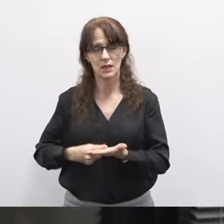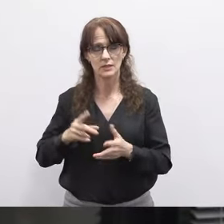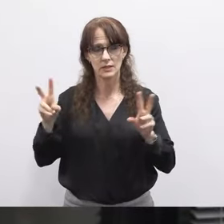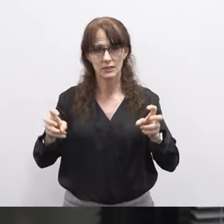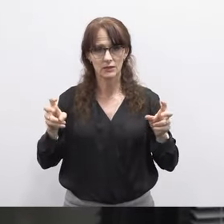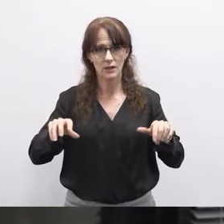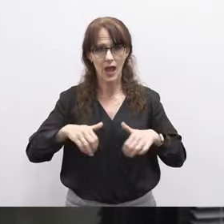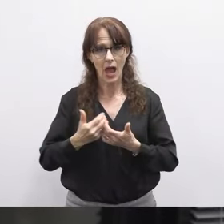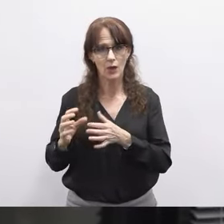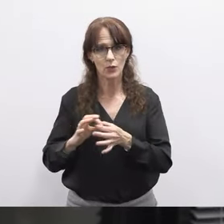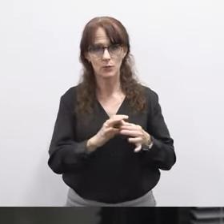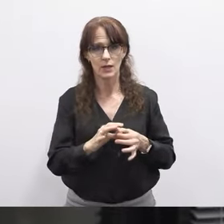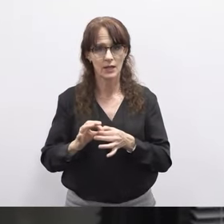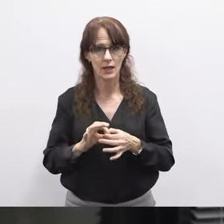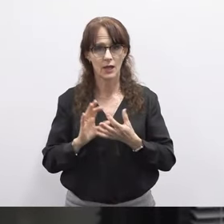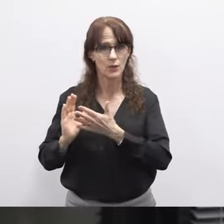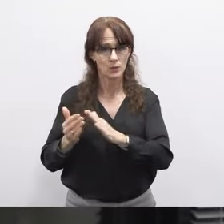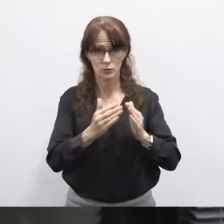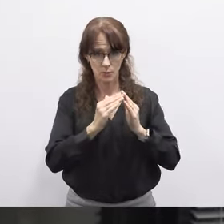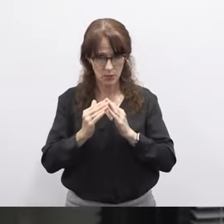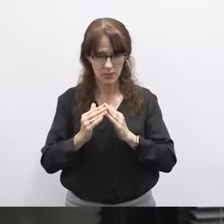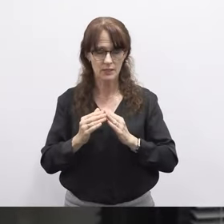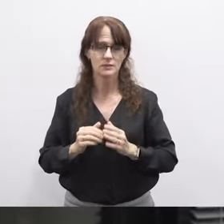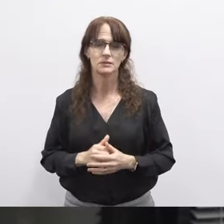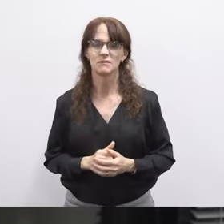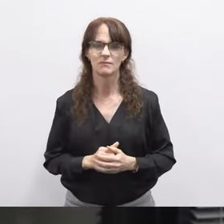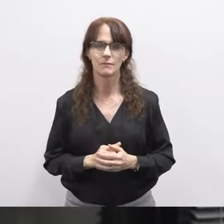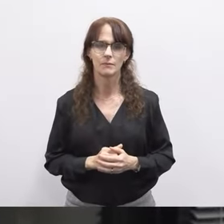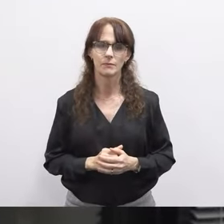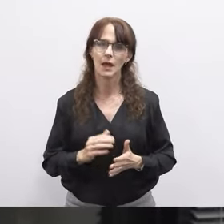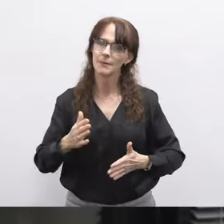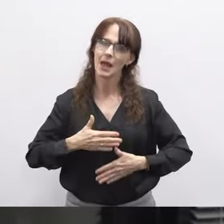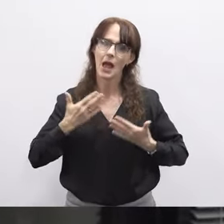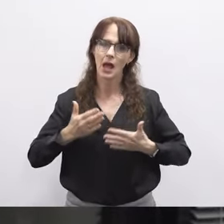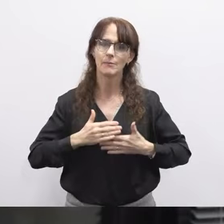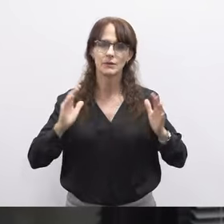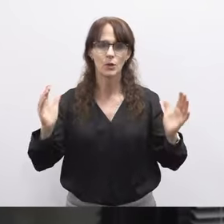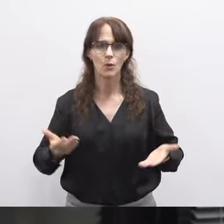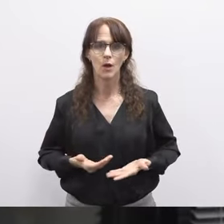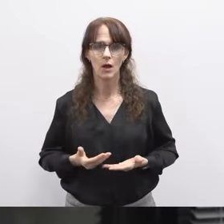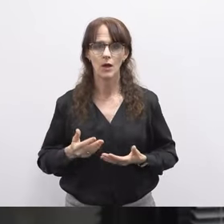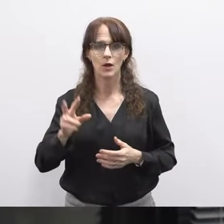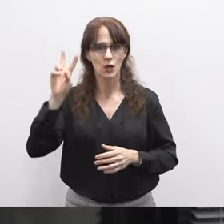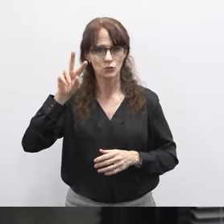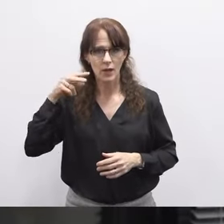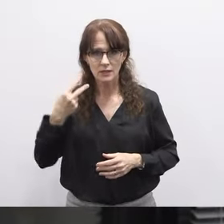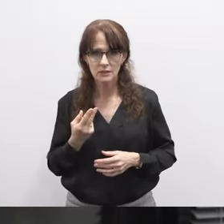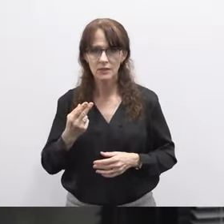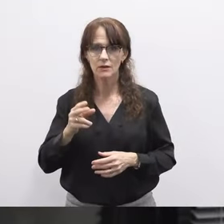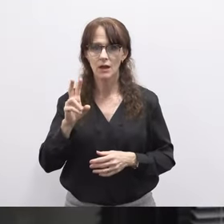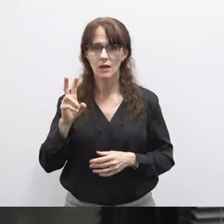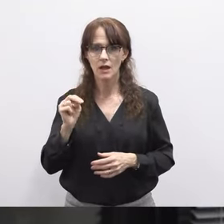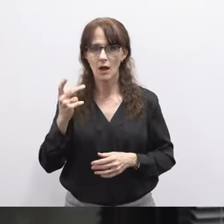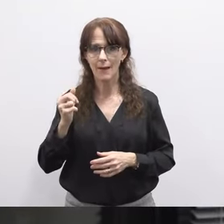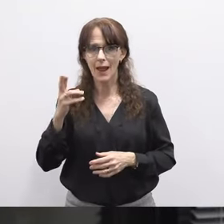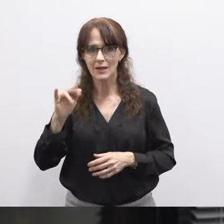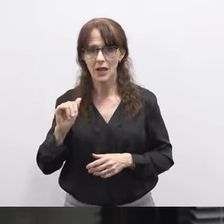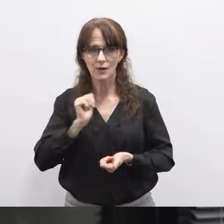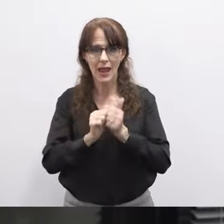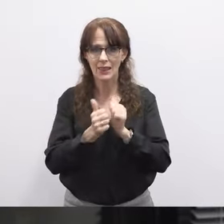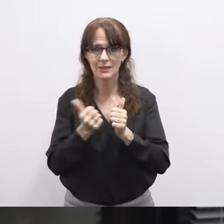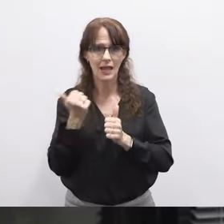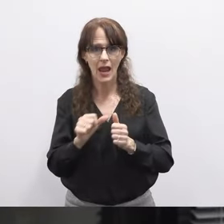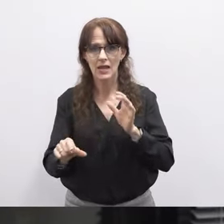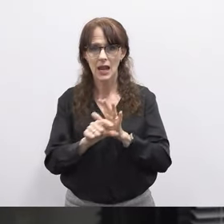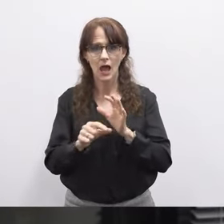issues and how they relate to those communities. I would be happy to welcome transgender and non-binary athletes into any